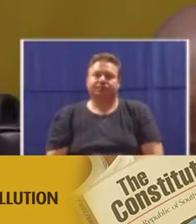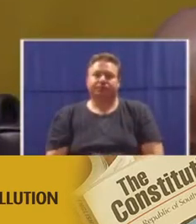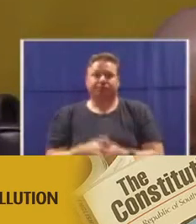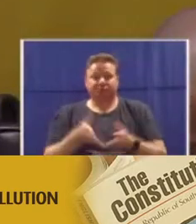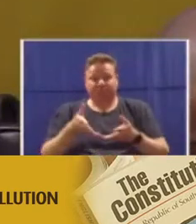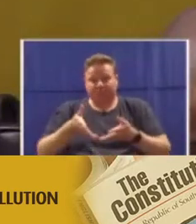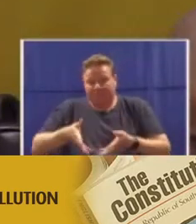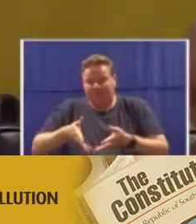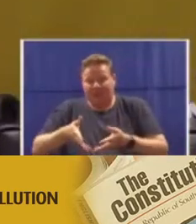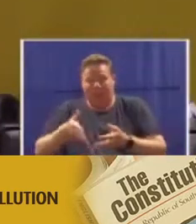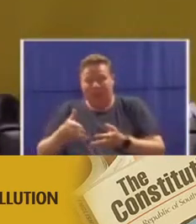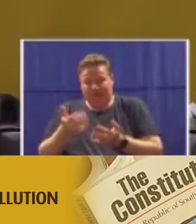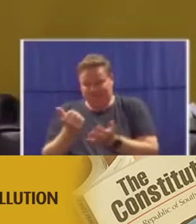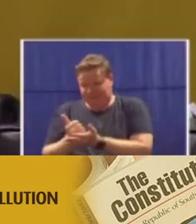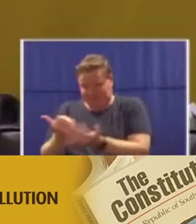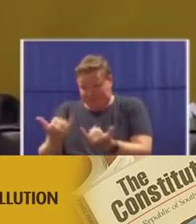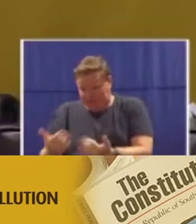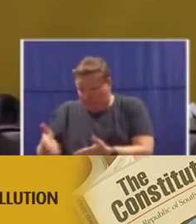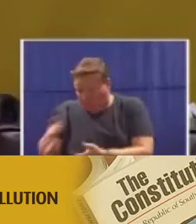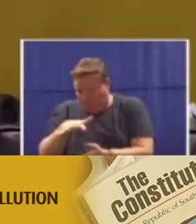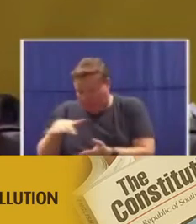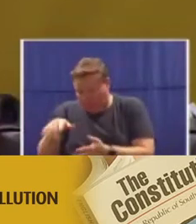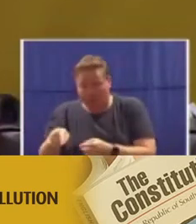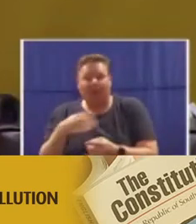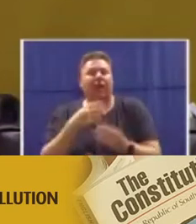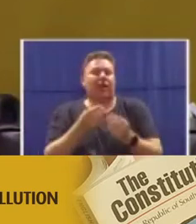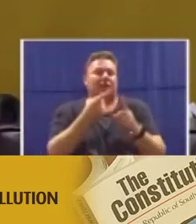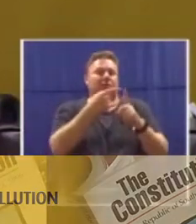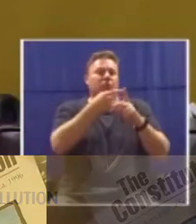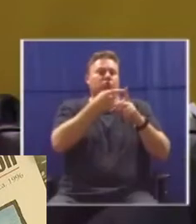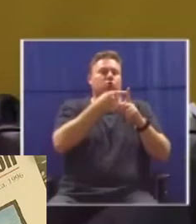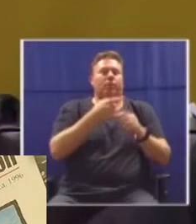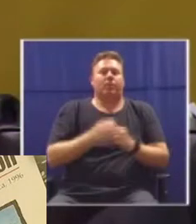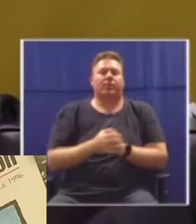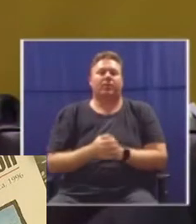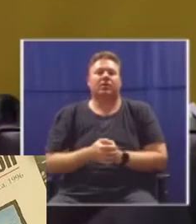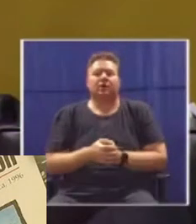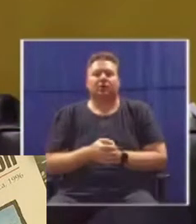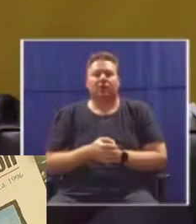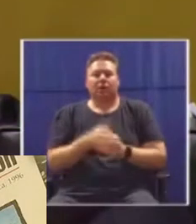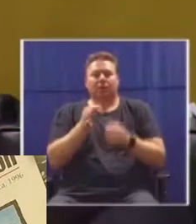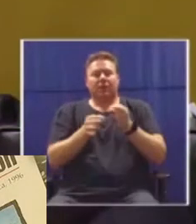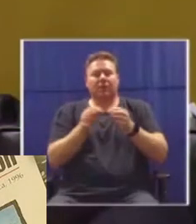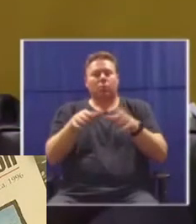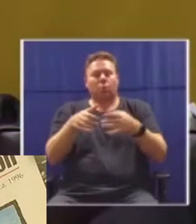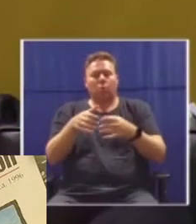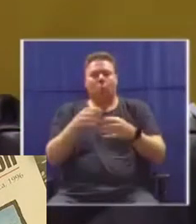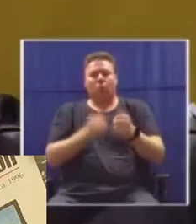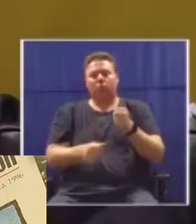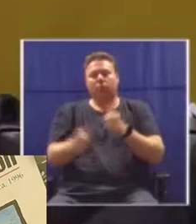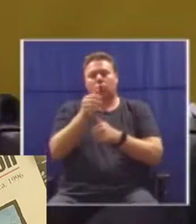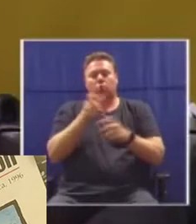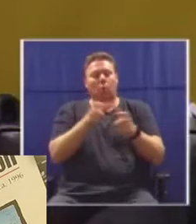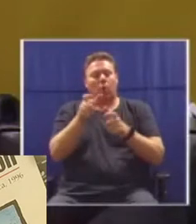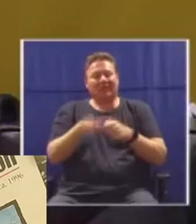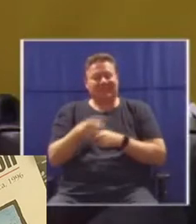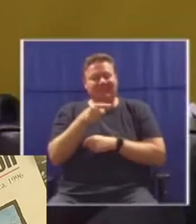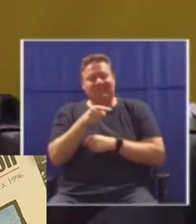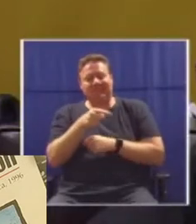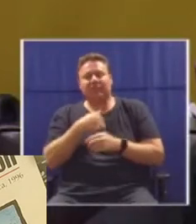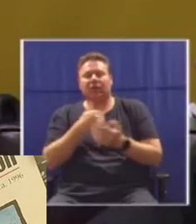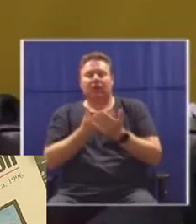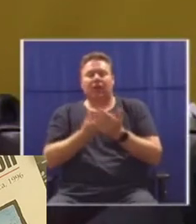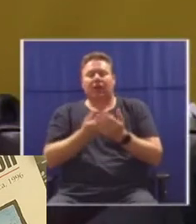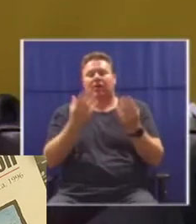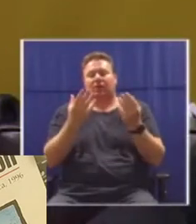take this decision. Party whips will then be given an opportunity to confirm the number of their members present and